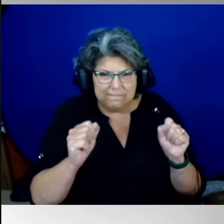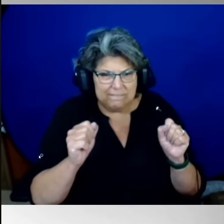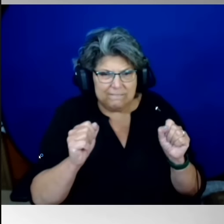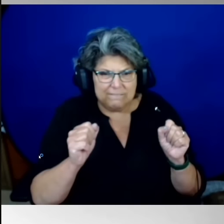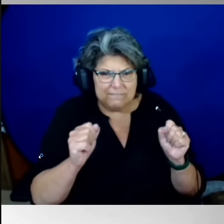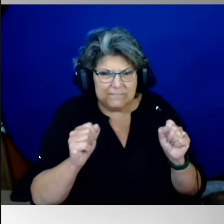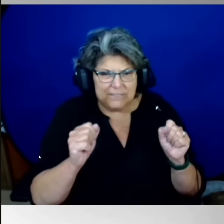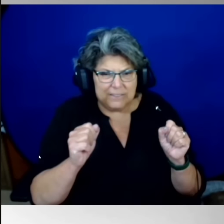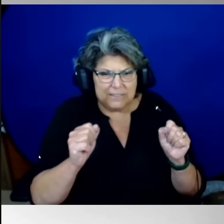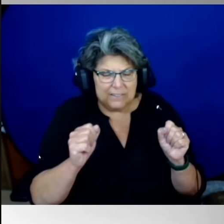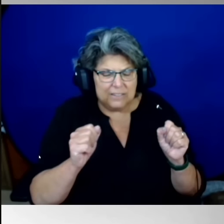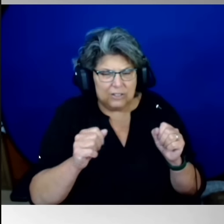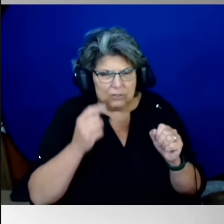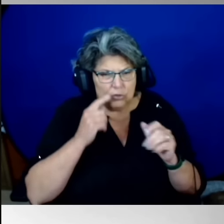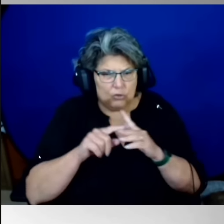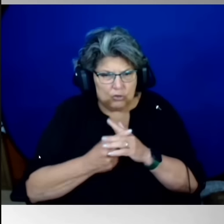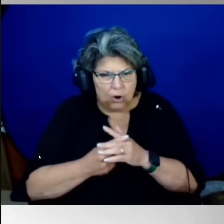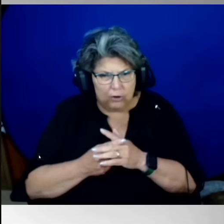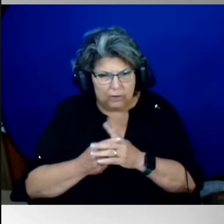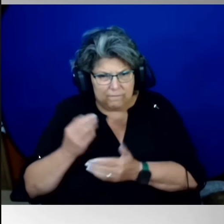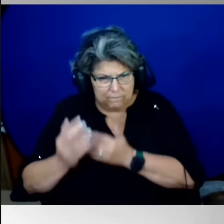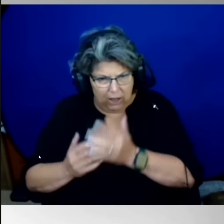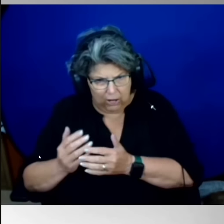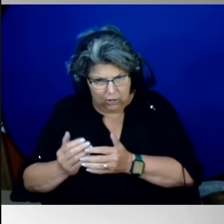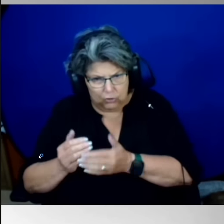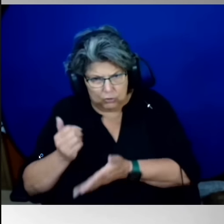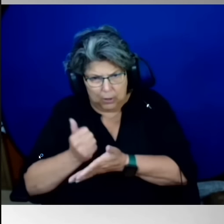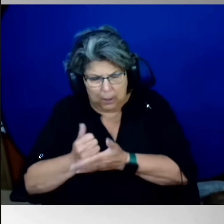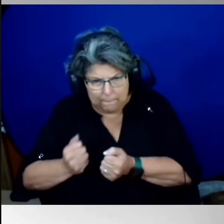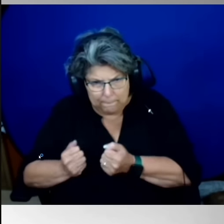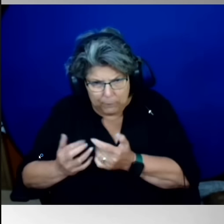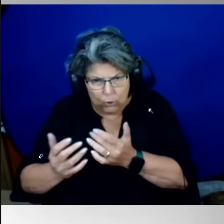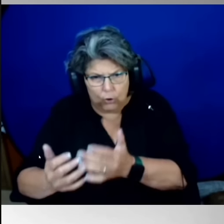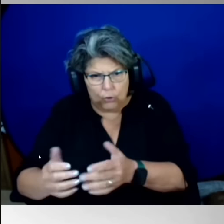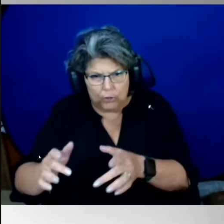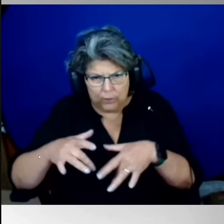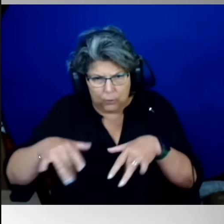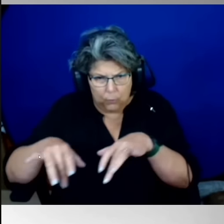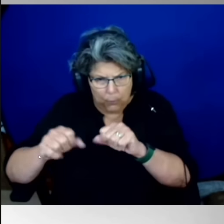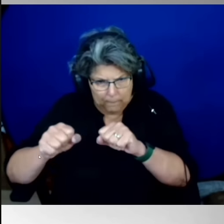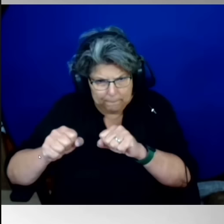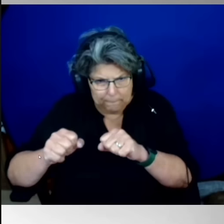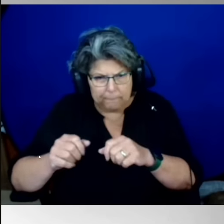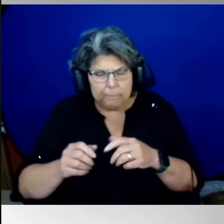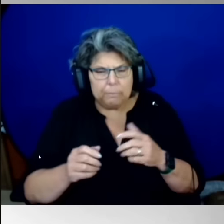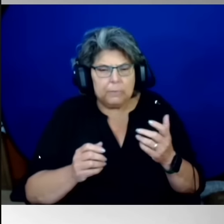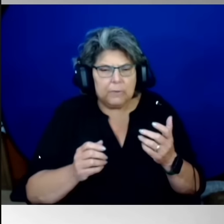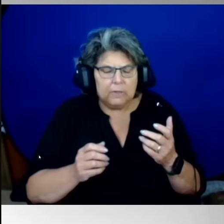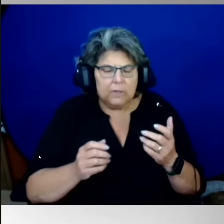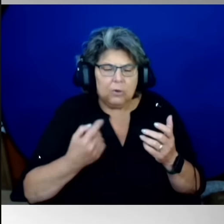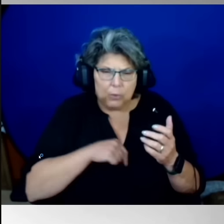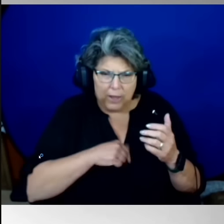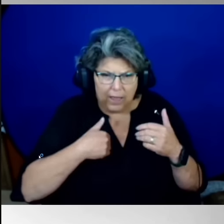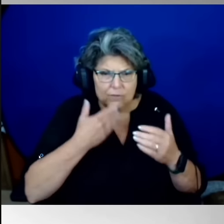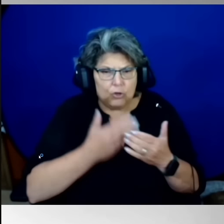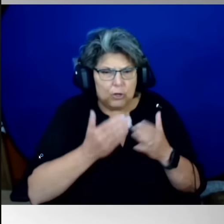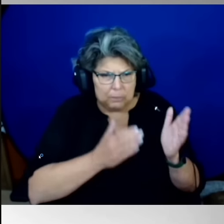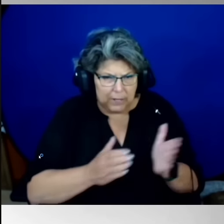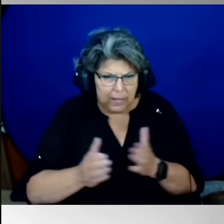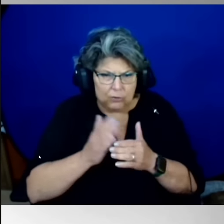conditions to do so. But again, we have the appropriate resources in line and prepared and a really good plan in place to finish that